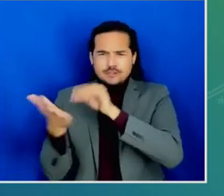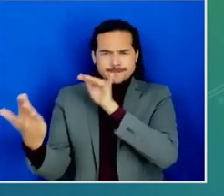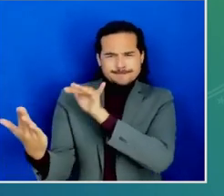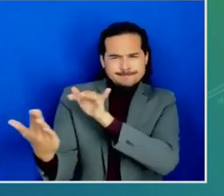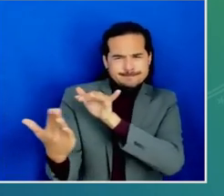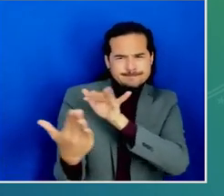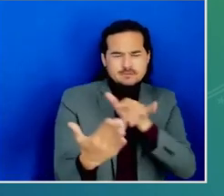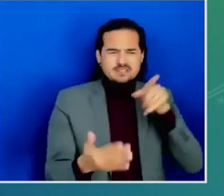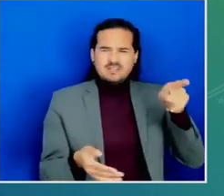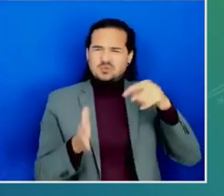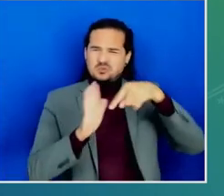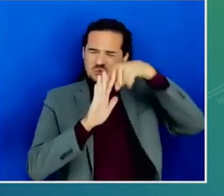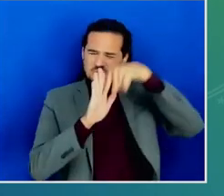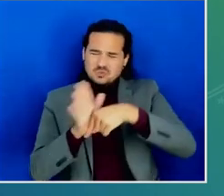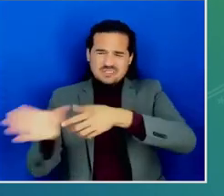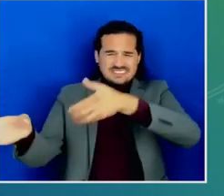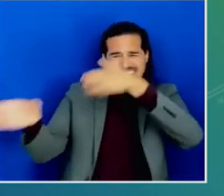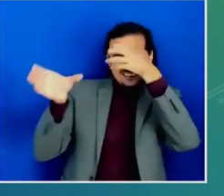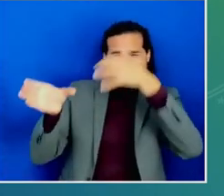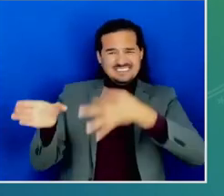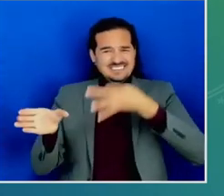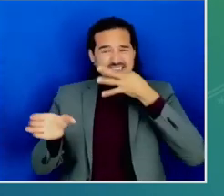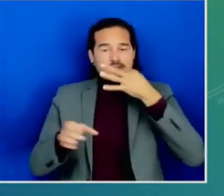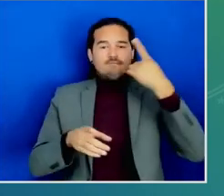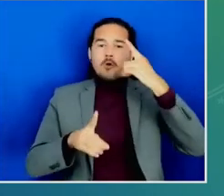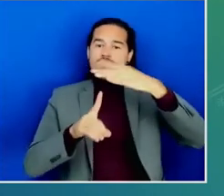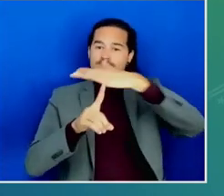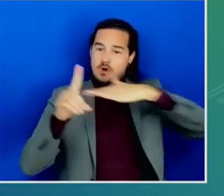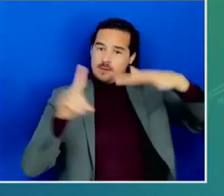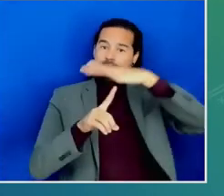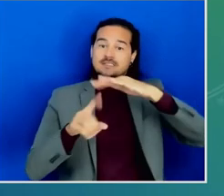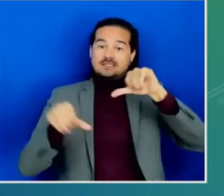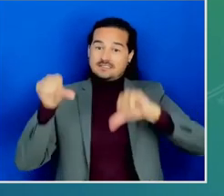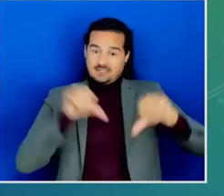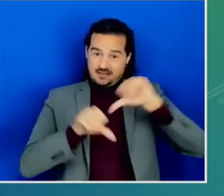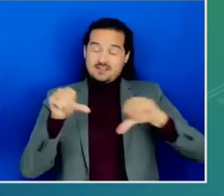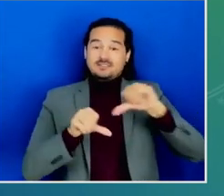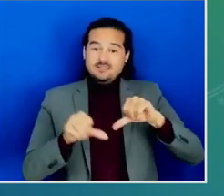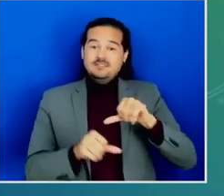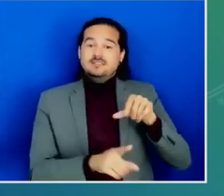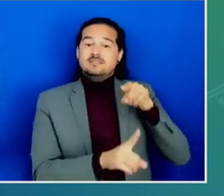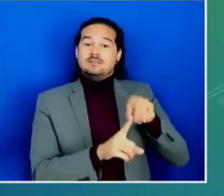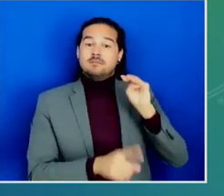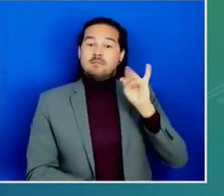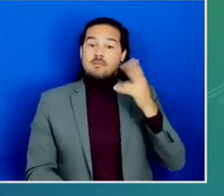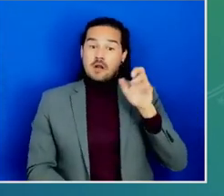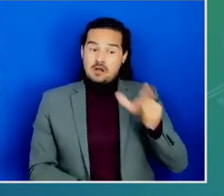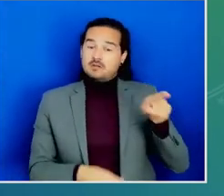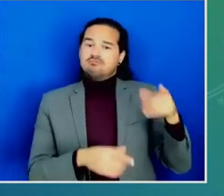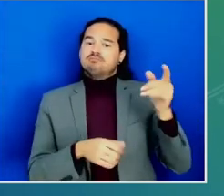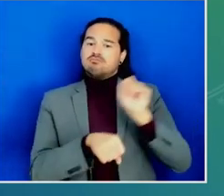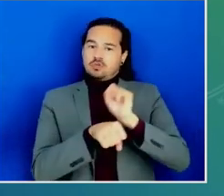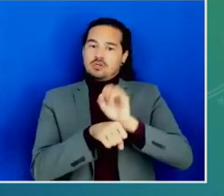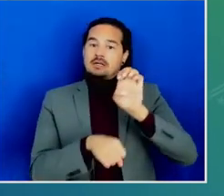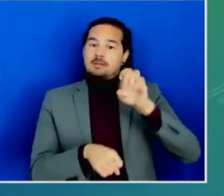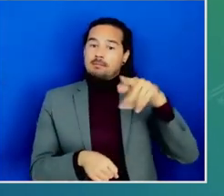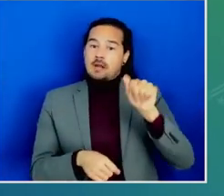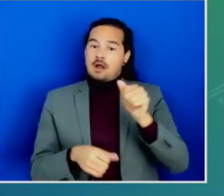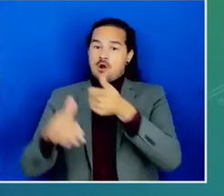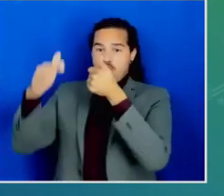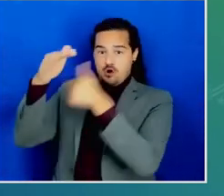in environmental science. He got a start at the EPA, serving and with both Democrat and Republican